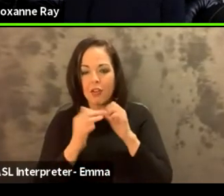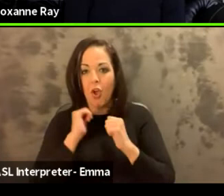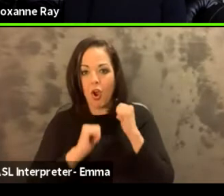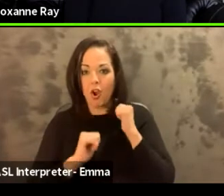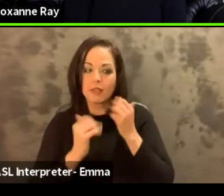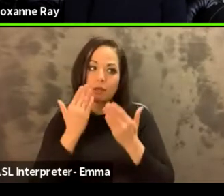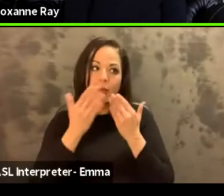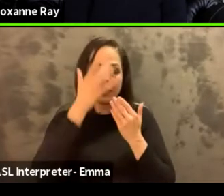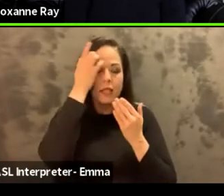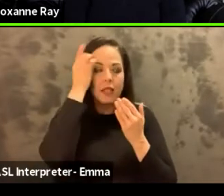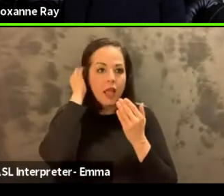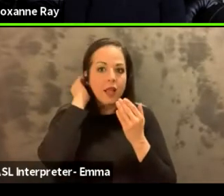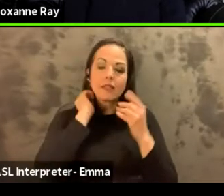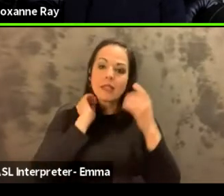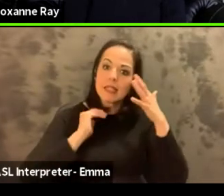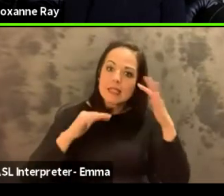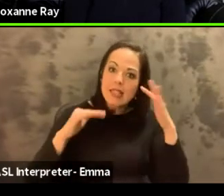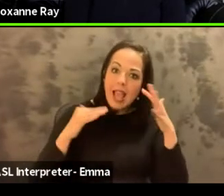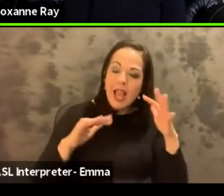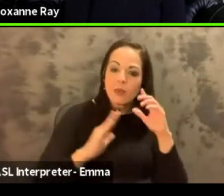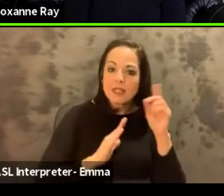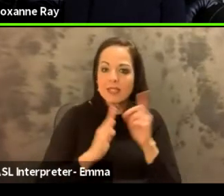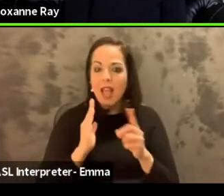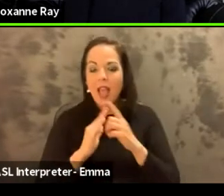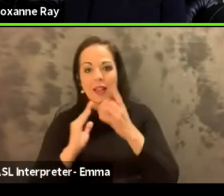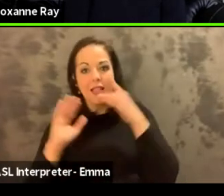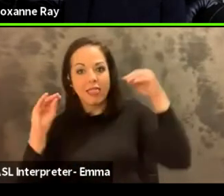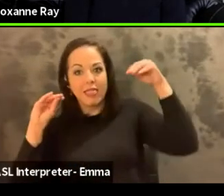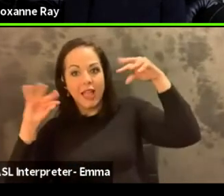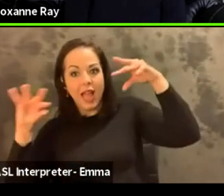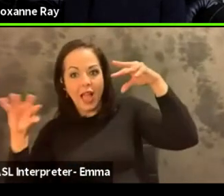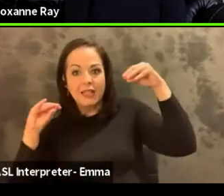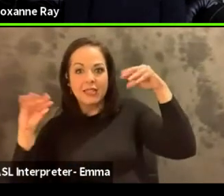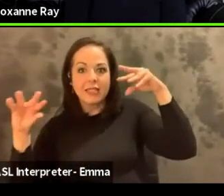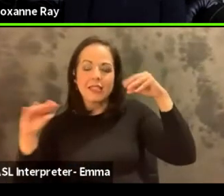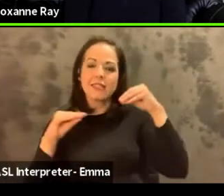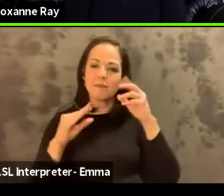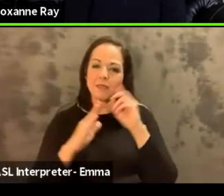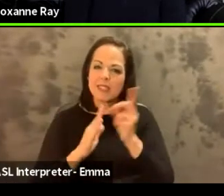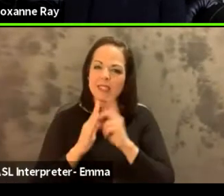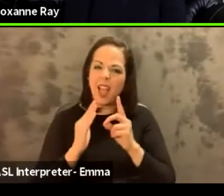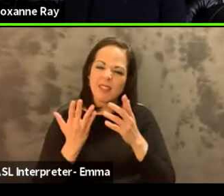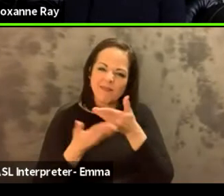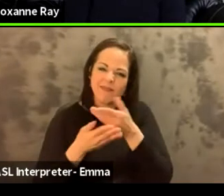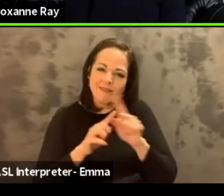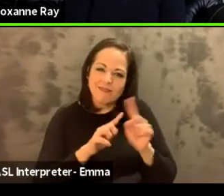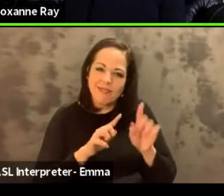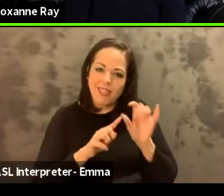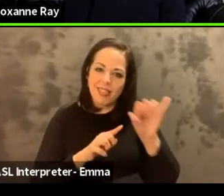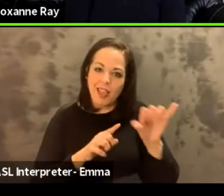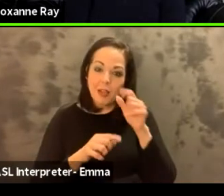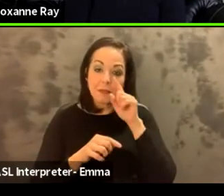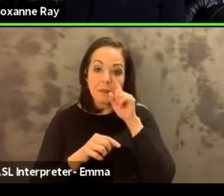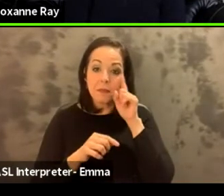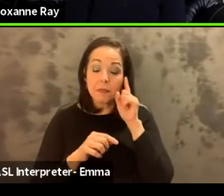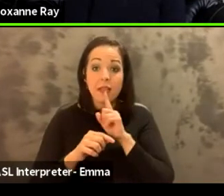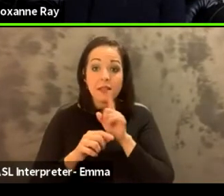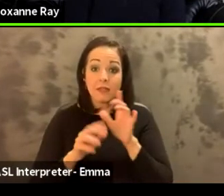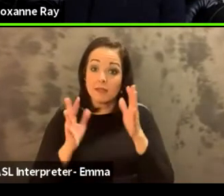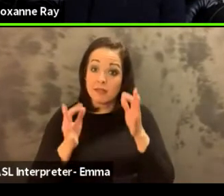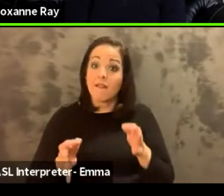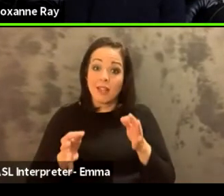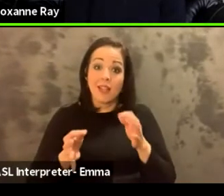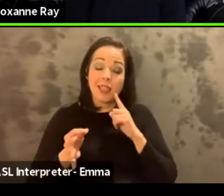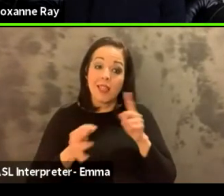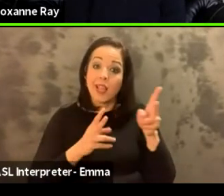that's sound design, lighting design, etc. I definitely take the lens of a